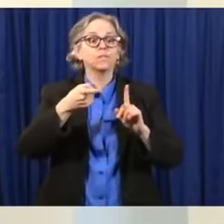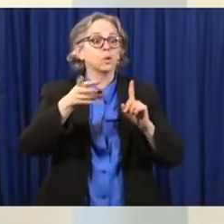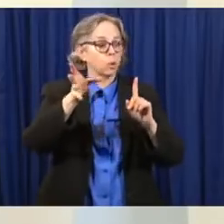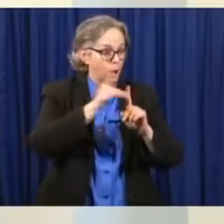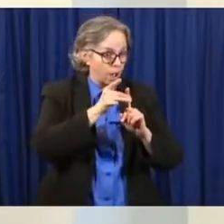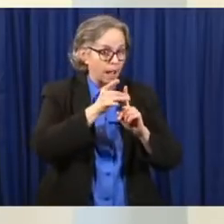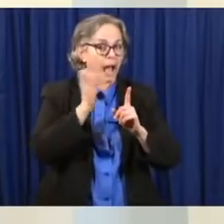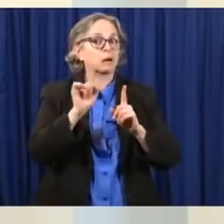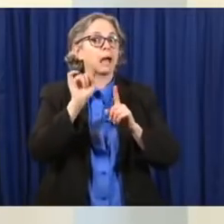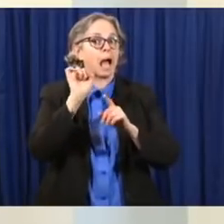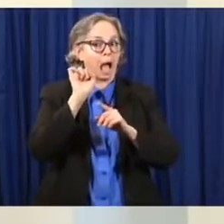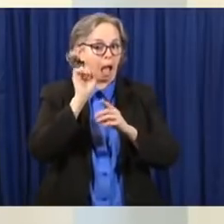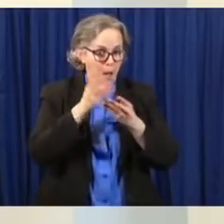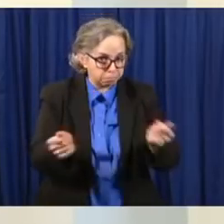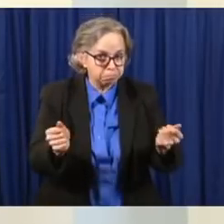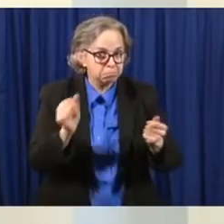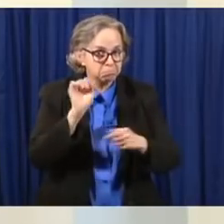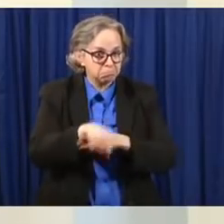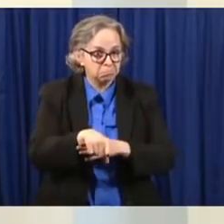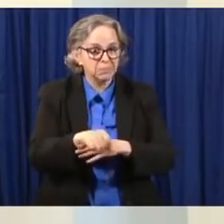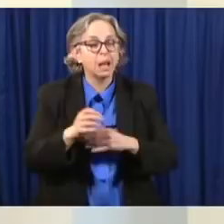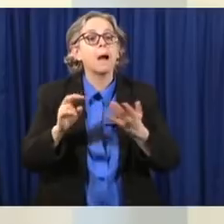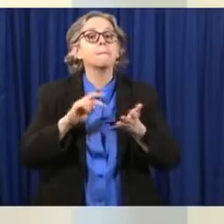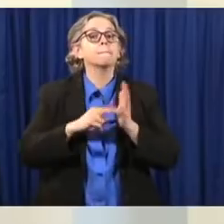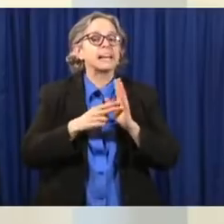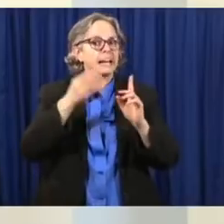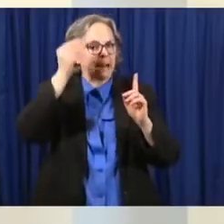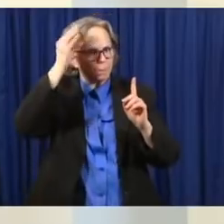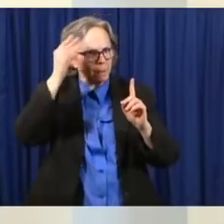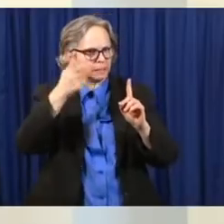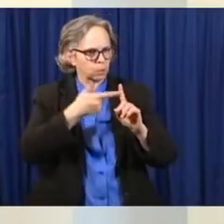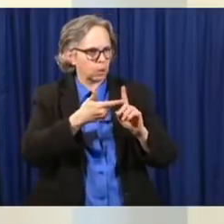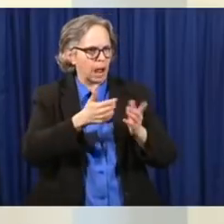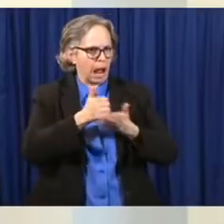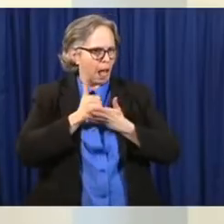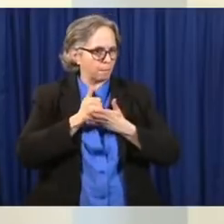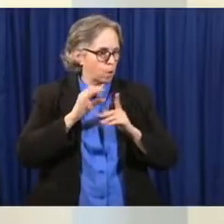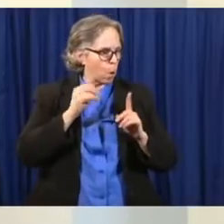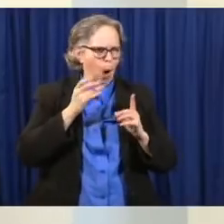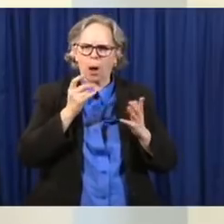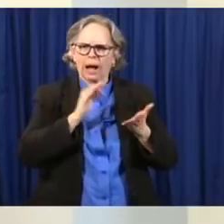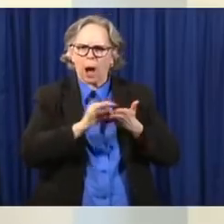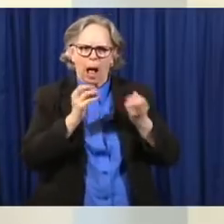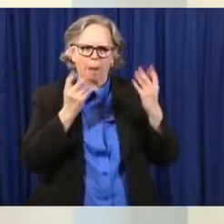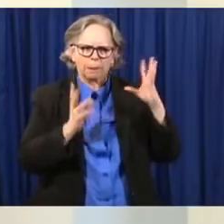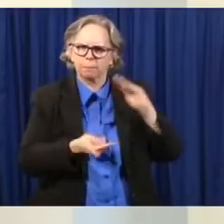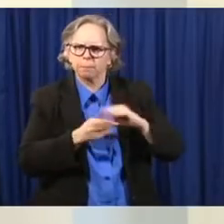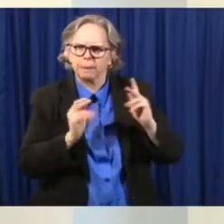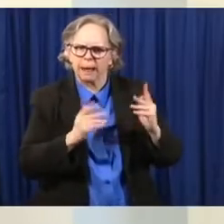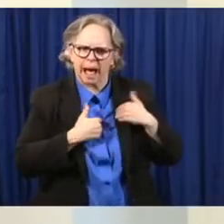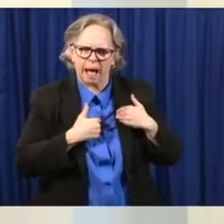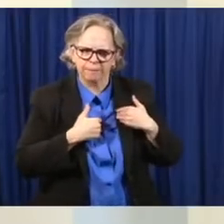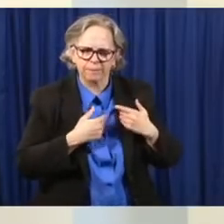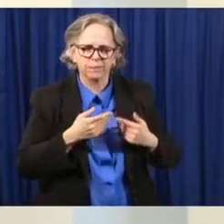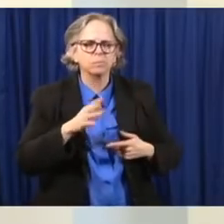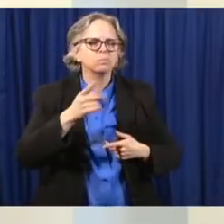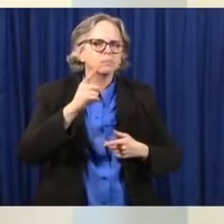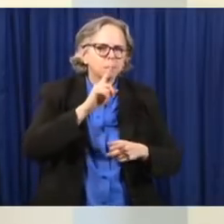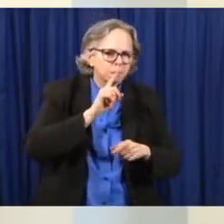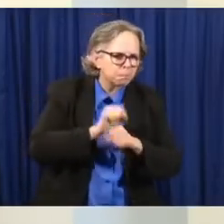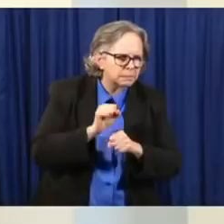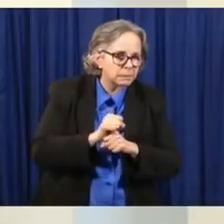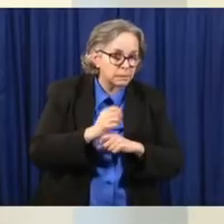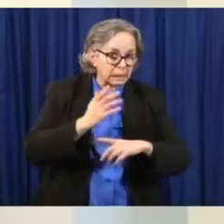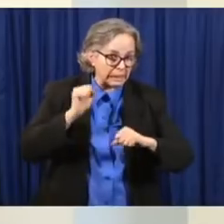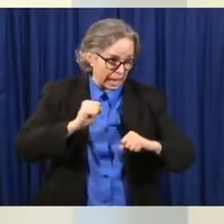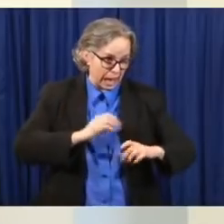out the prevalence in Ohio with our 1,000 tests. But we really would like to see if we know that you've actually really built up the immunity, that it's